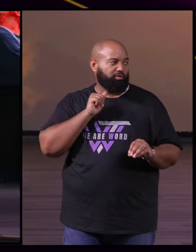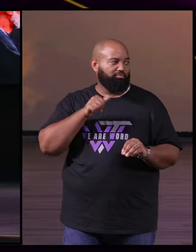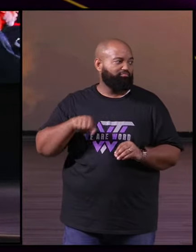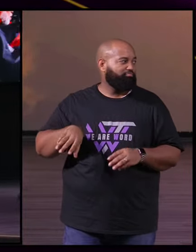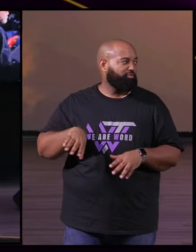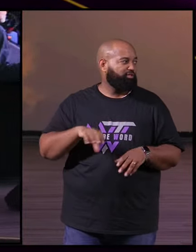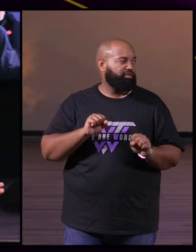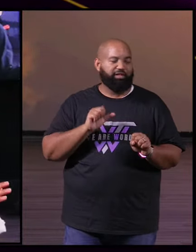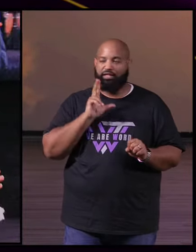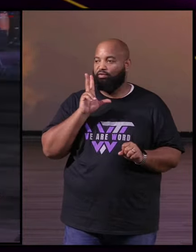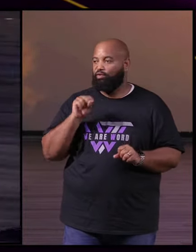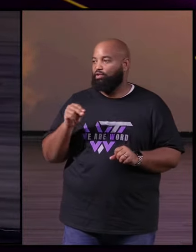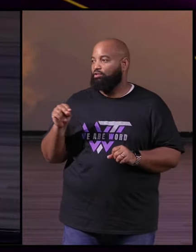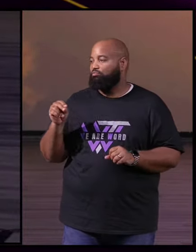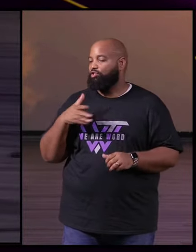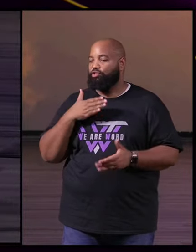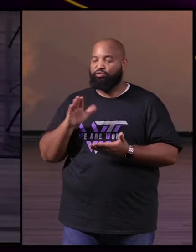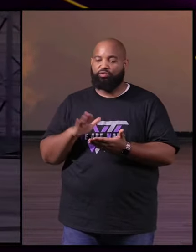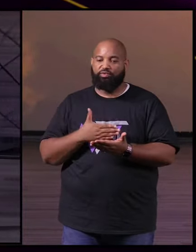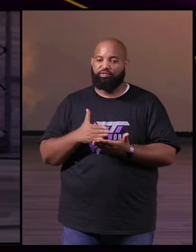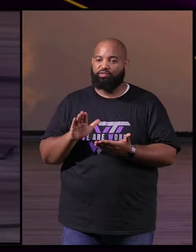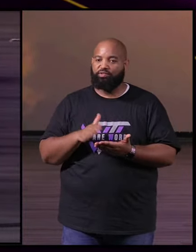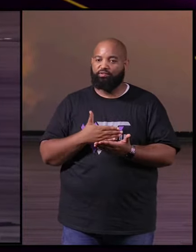any vocalists right now. I don't want any